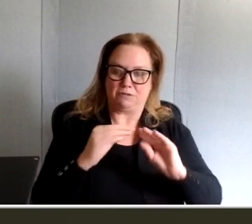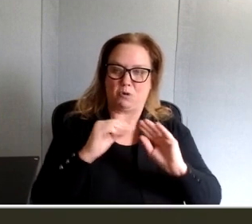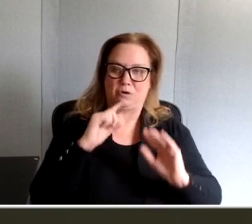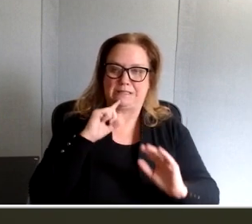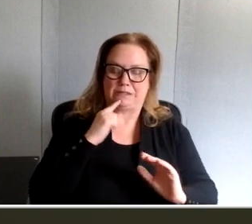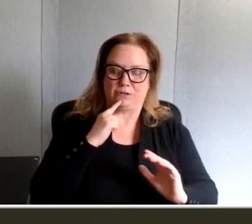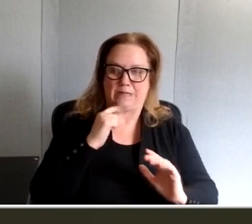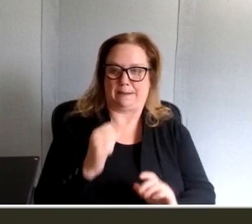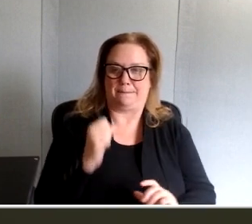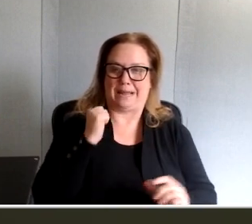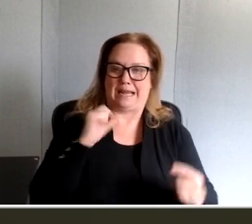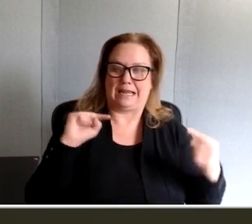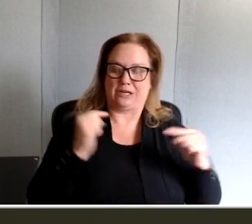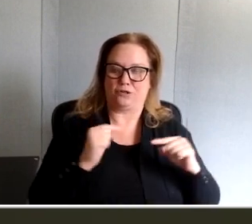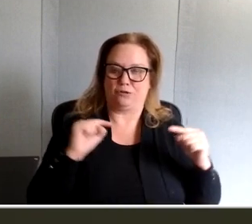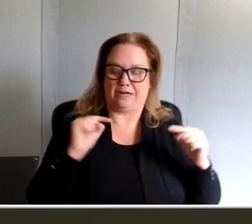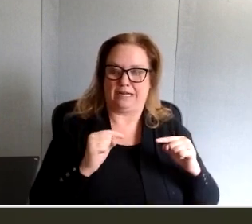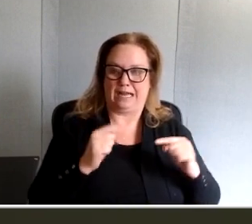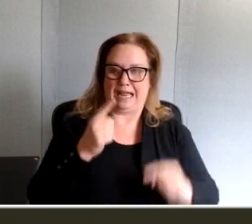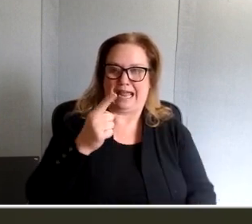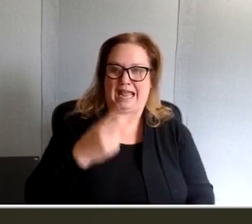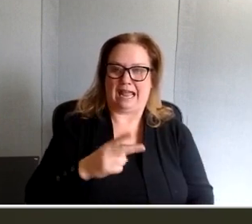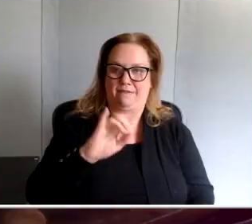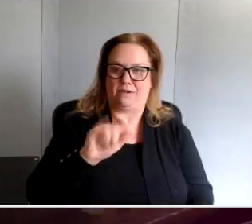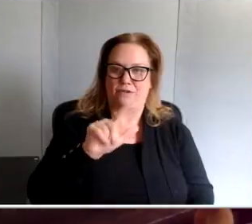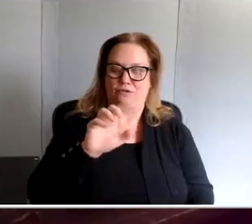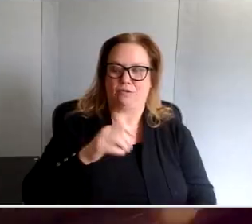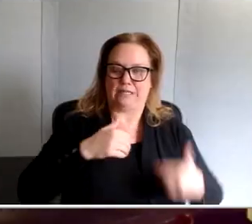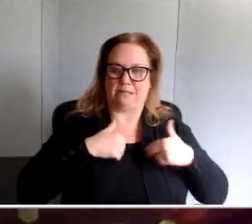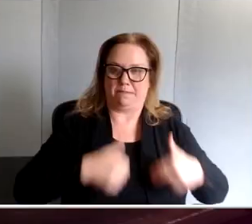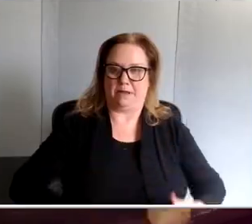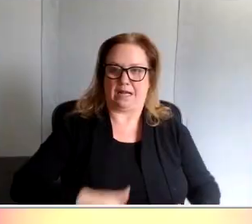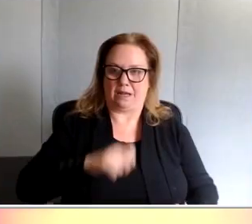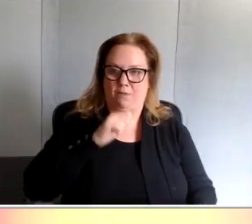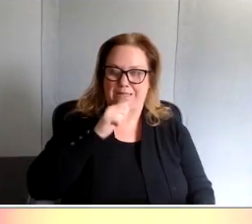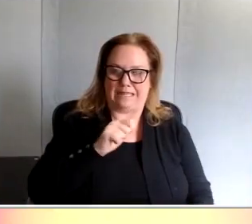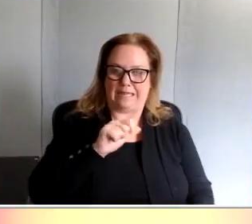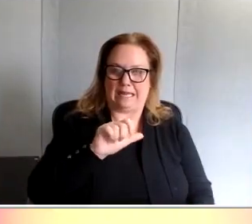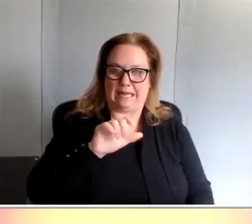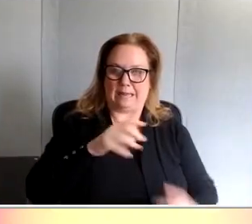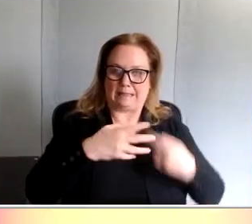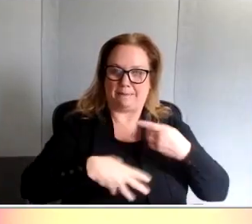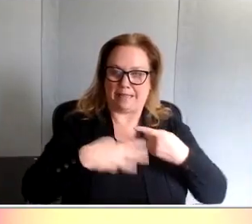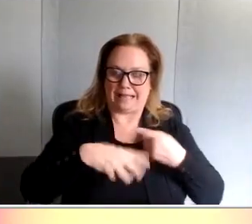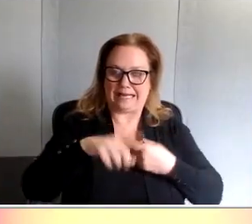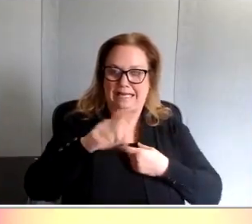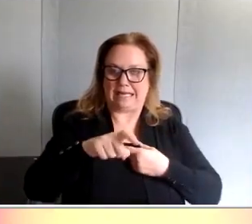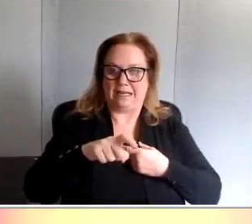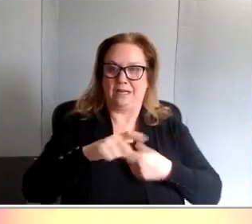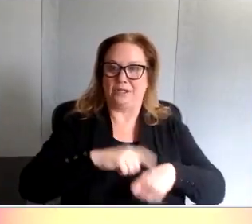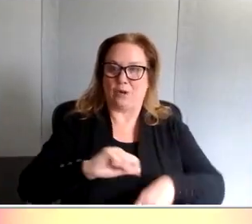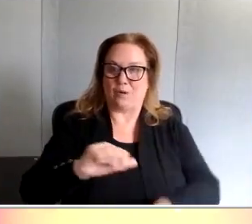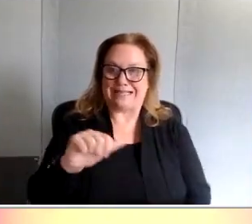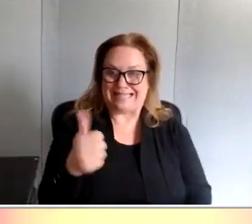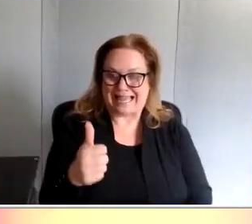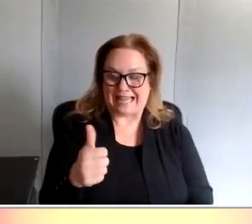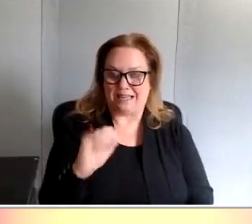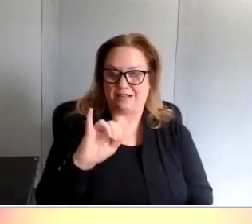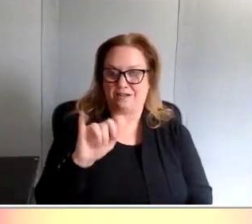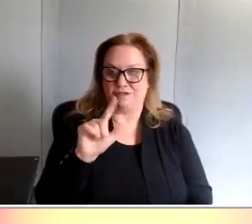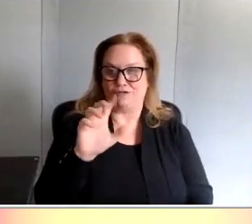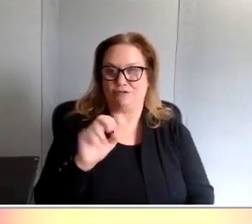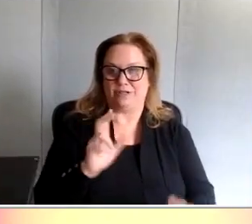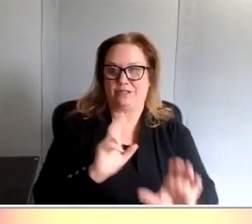back injury. Half of Julie's body wasn't getting the blood it needed. So at 10 a.m. on All Things Heart, Julie joins us with